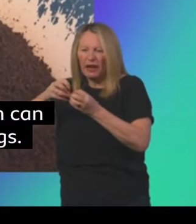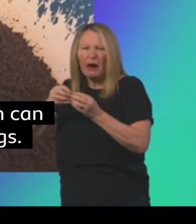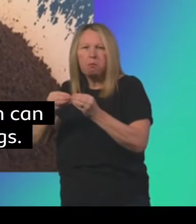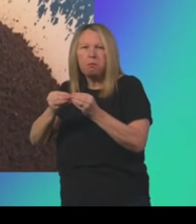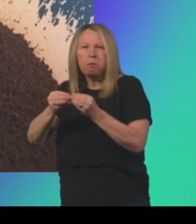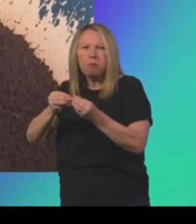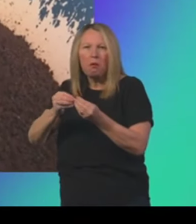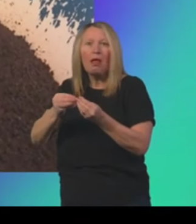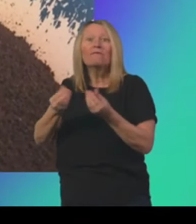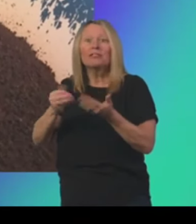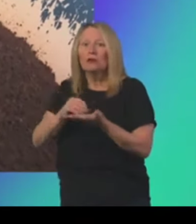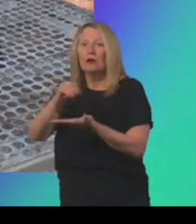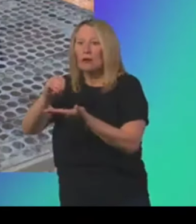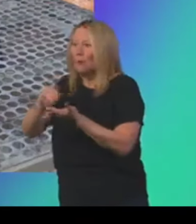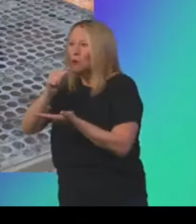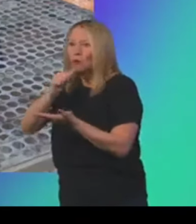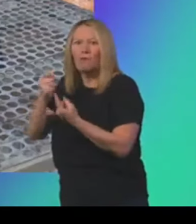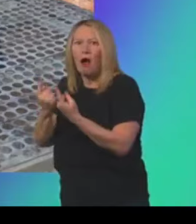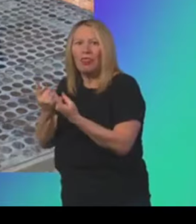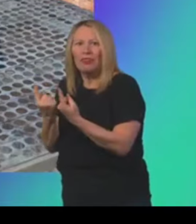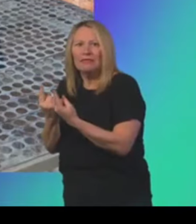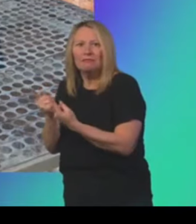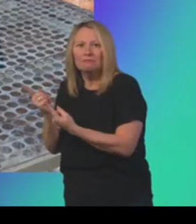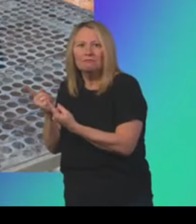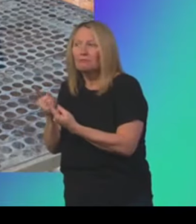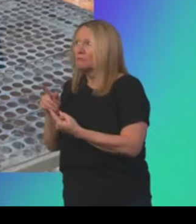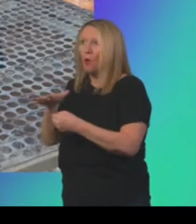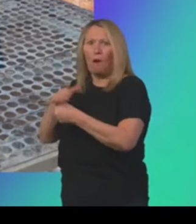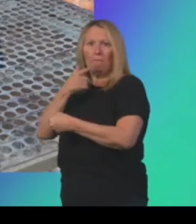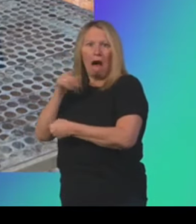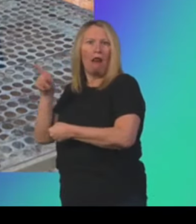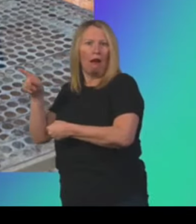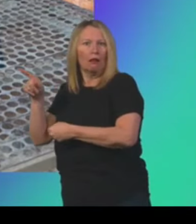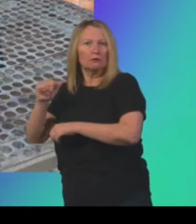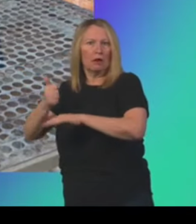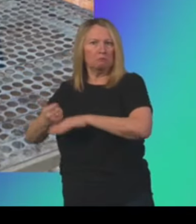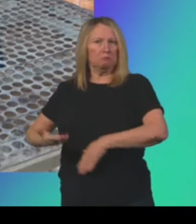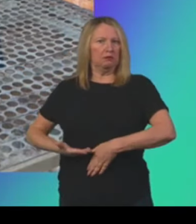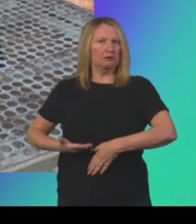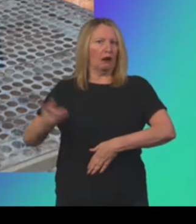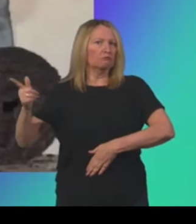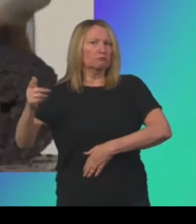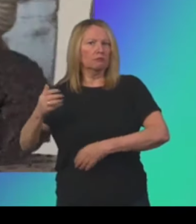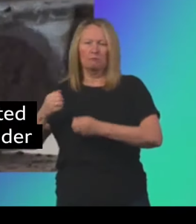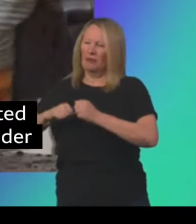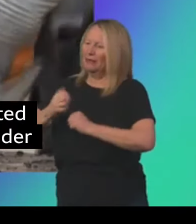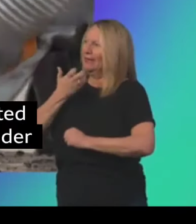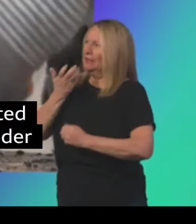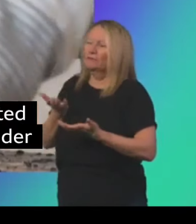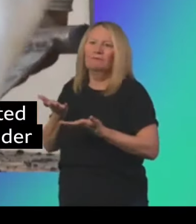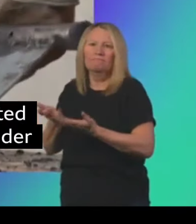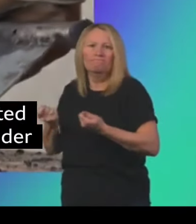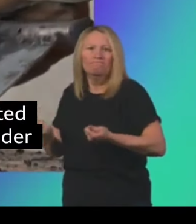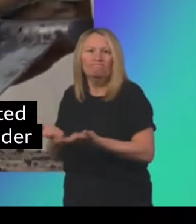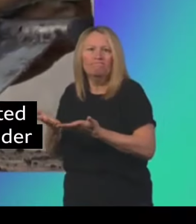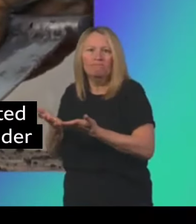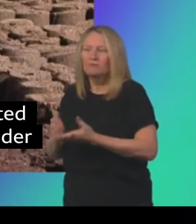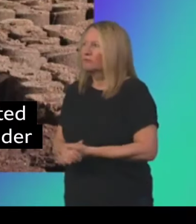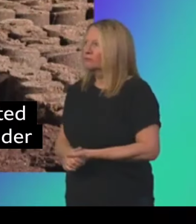over, which can then be used for other things. A local man has started a business to turn this mulch into a heat